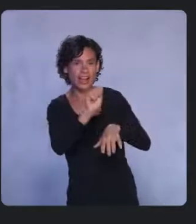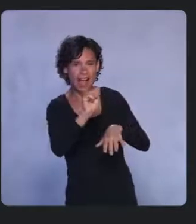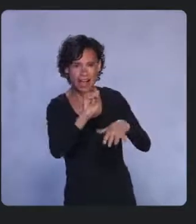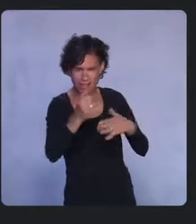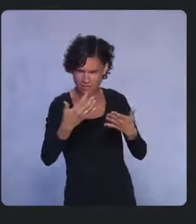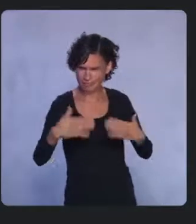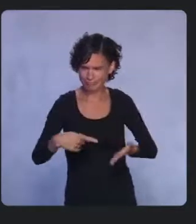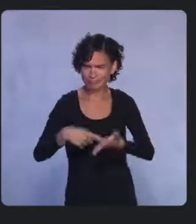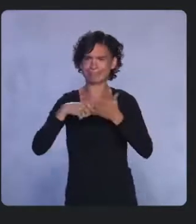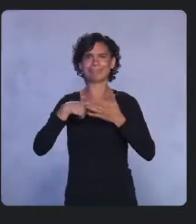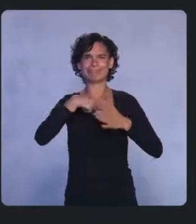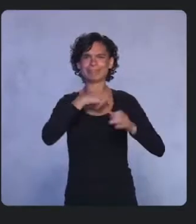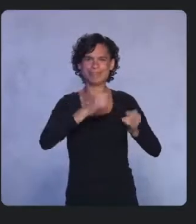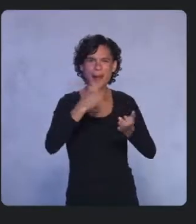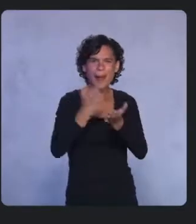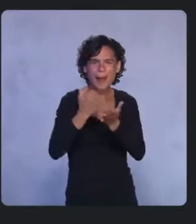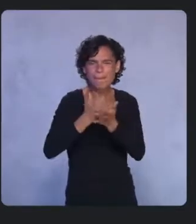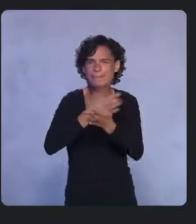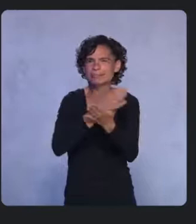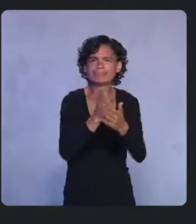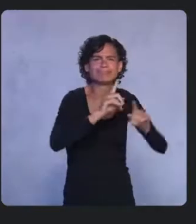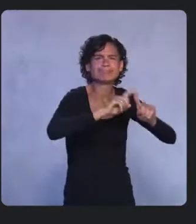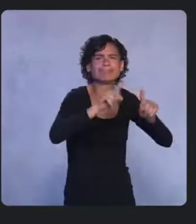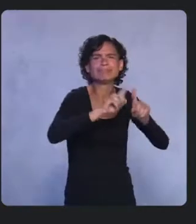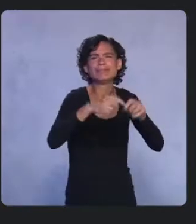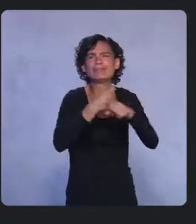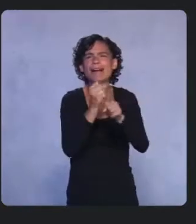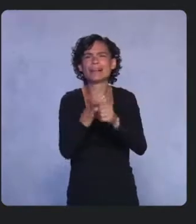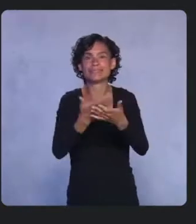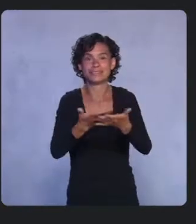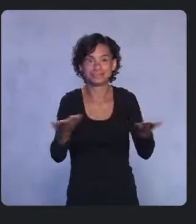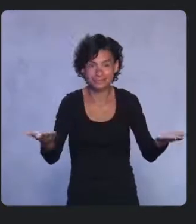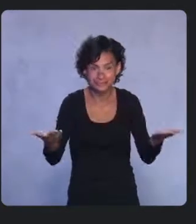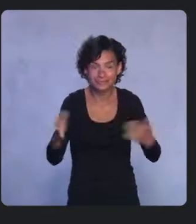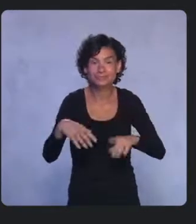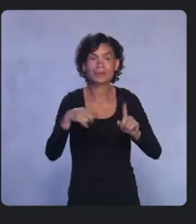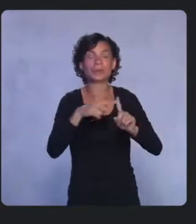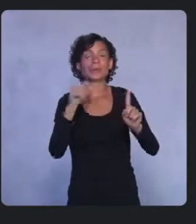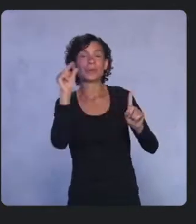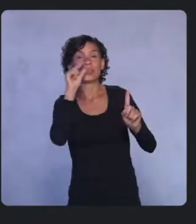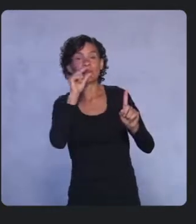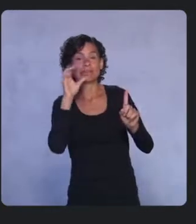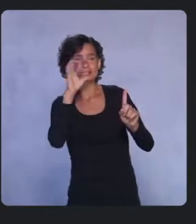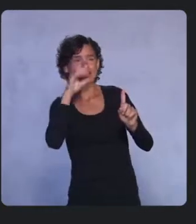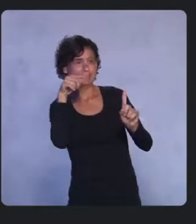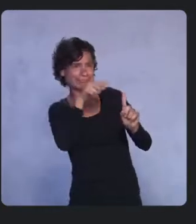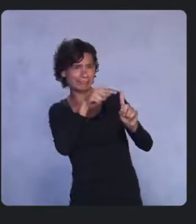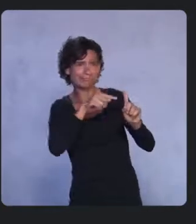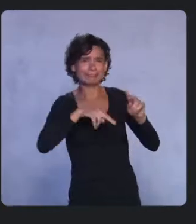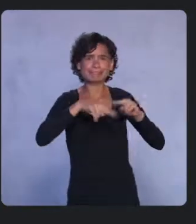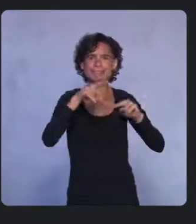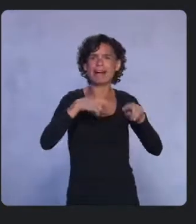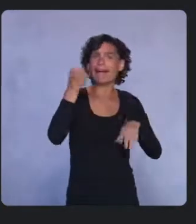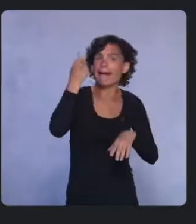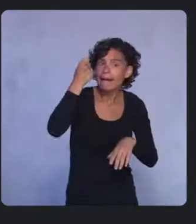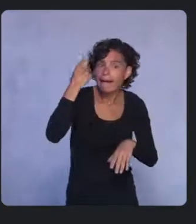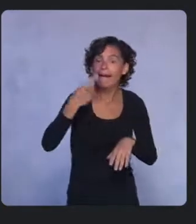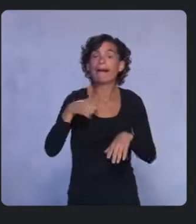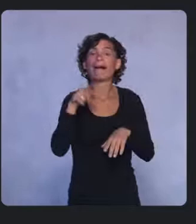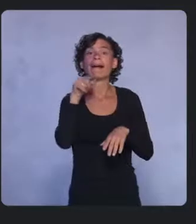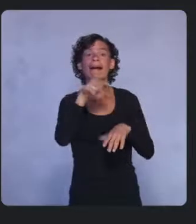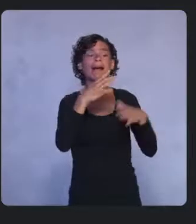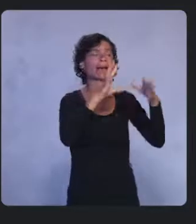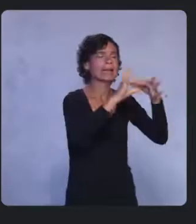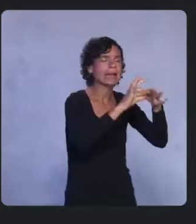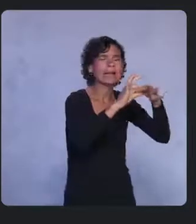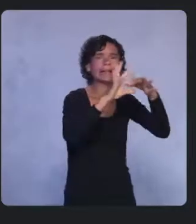helpful across our products. Google Search was built on the insight that understanding links between